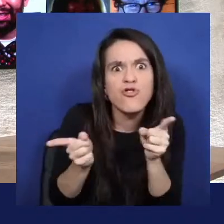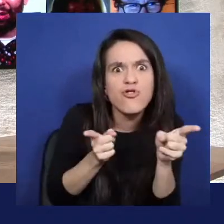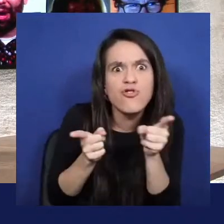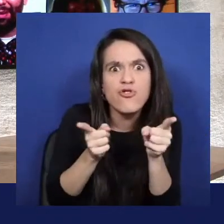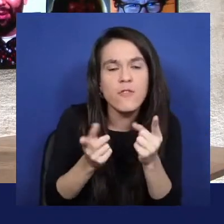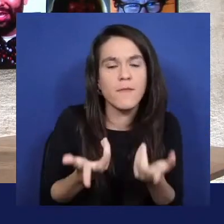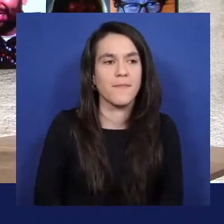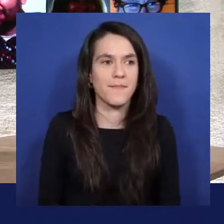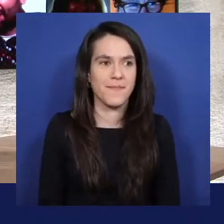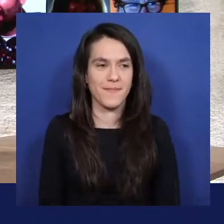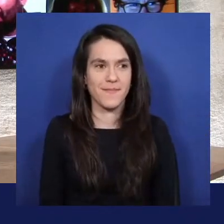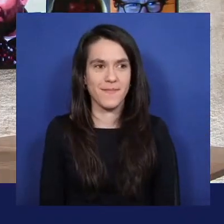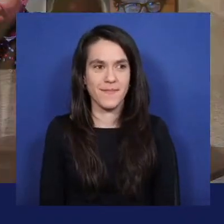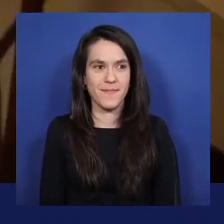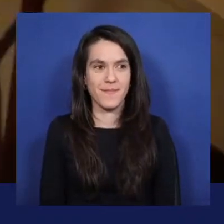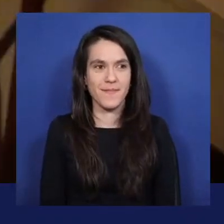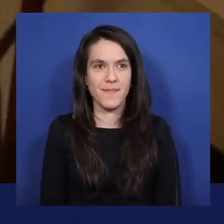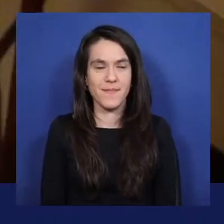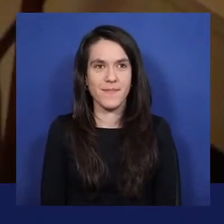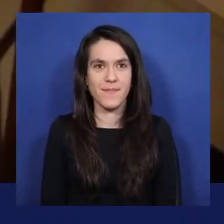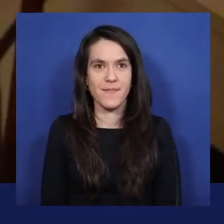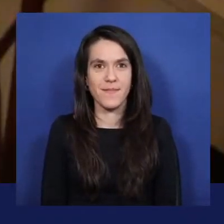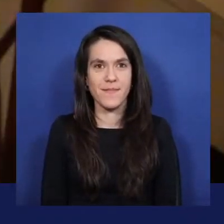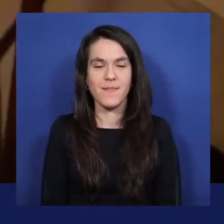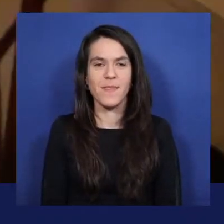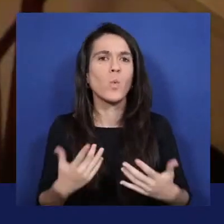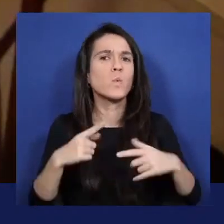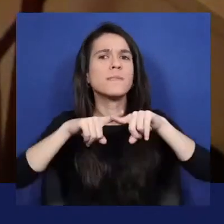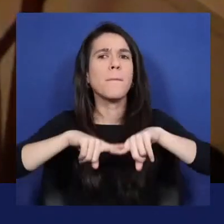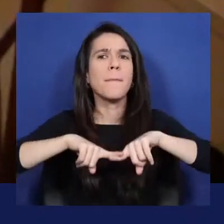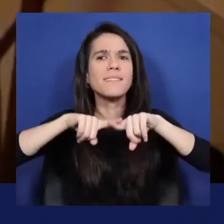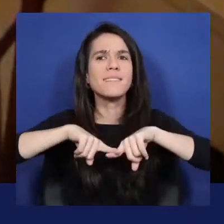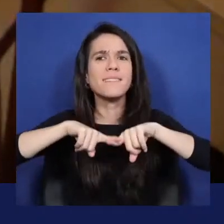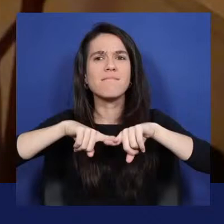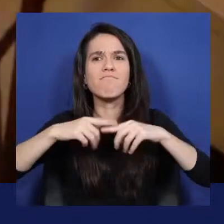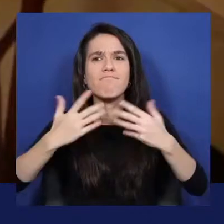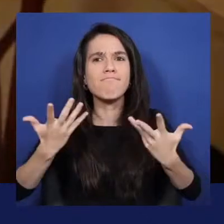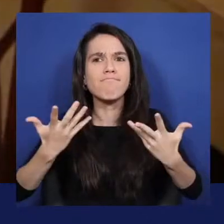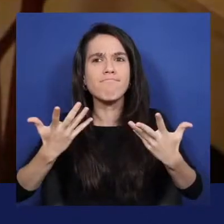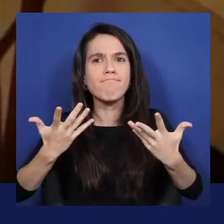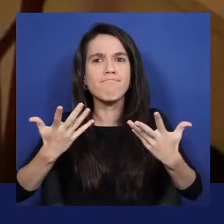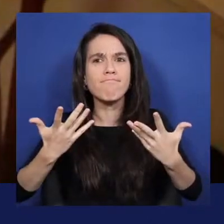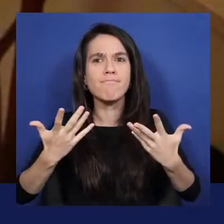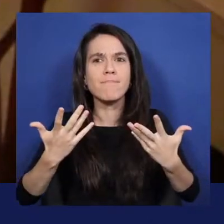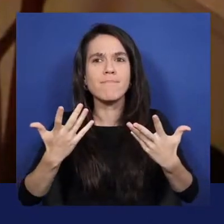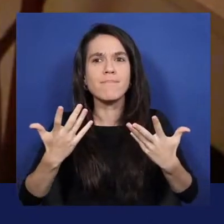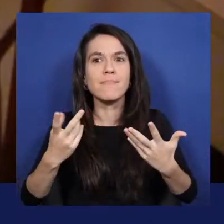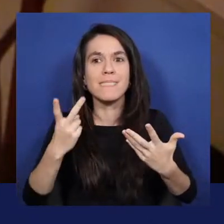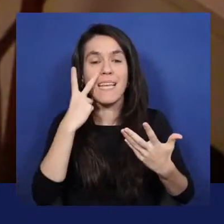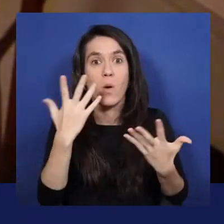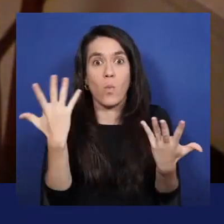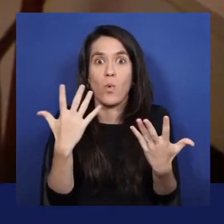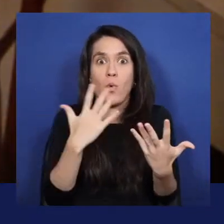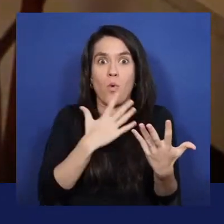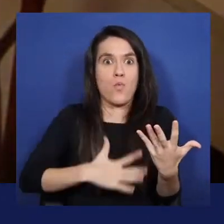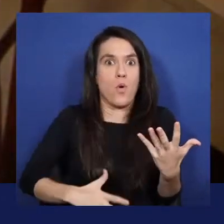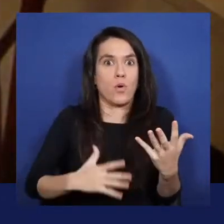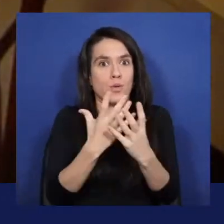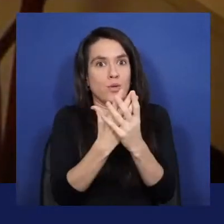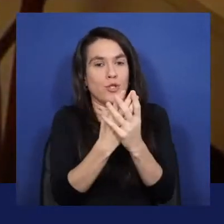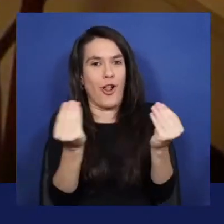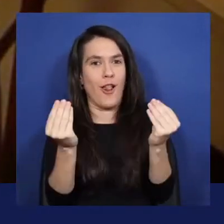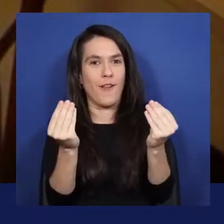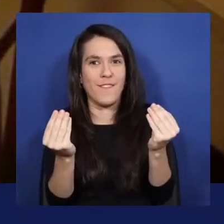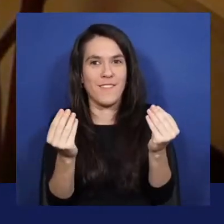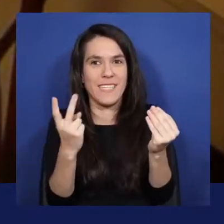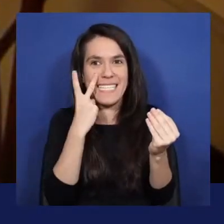So what does it depend on? I mean, help me out. Well, it depends, first of all, the question you would like to solve, I would say, and the